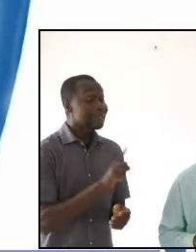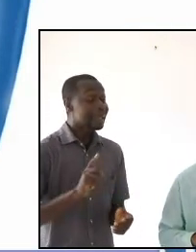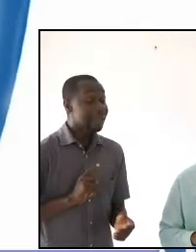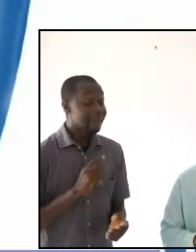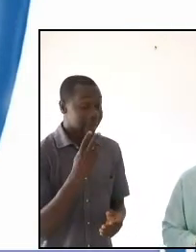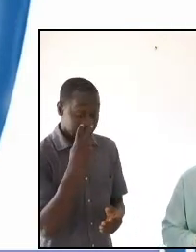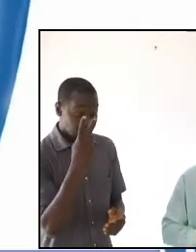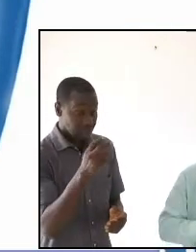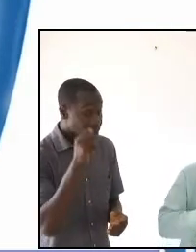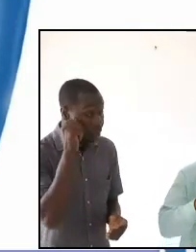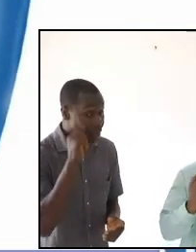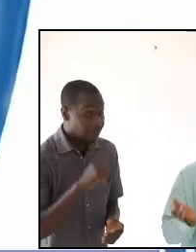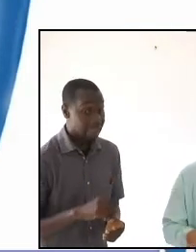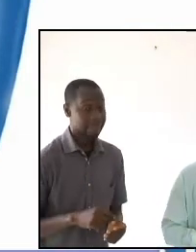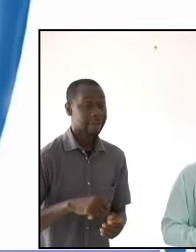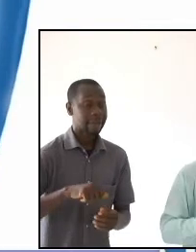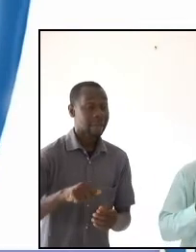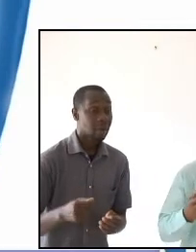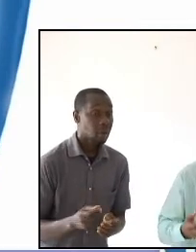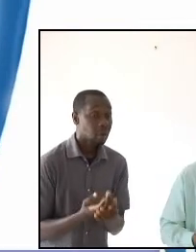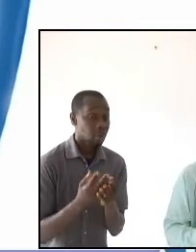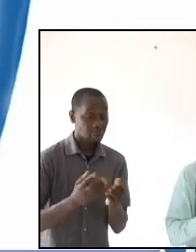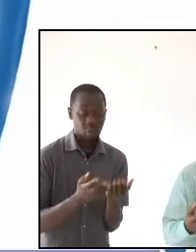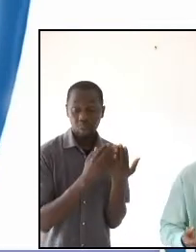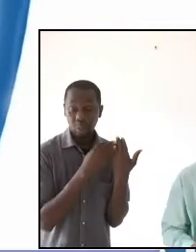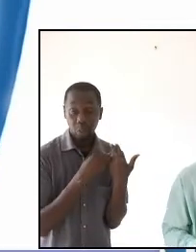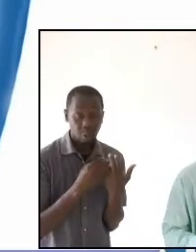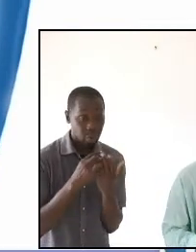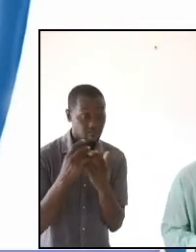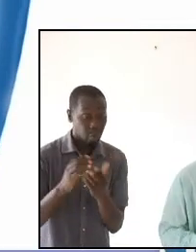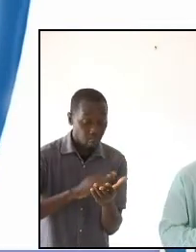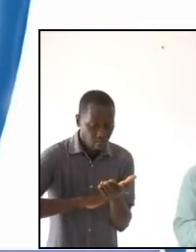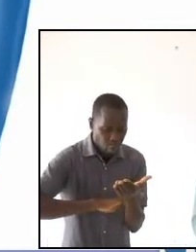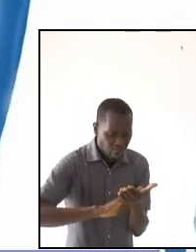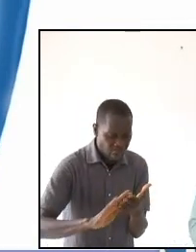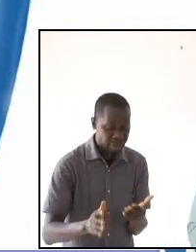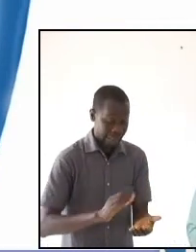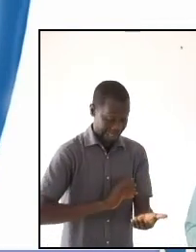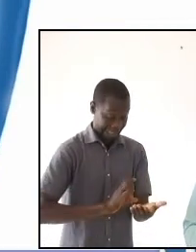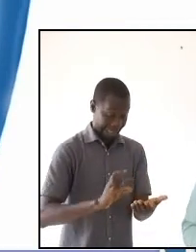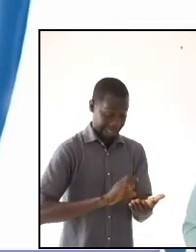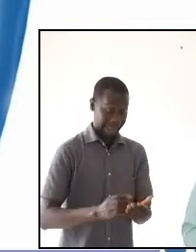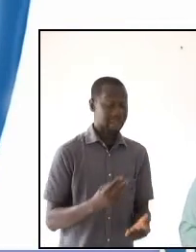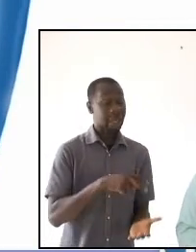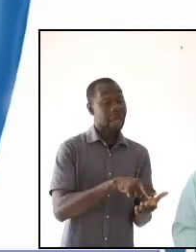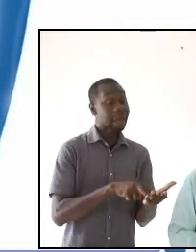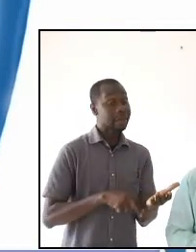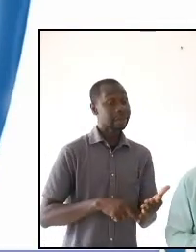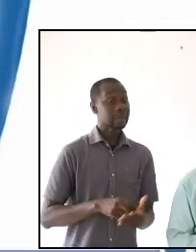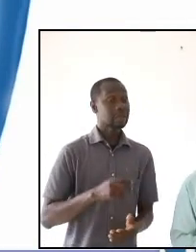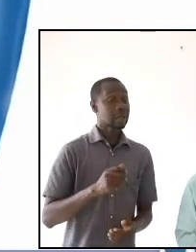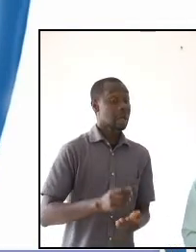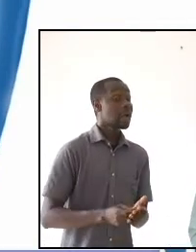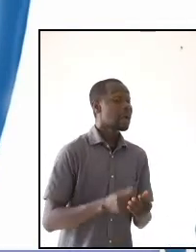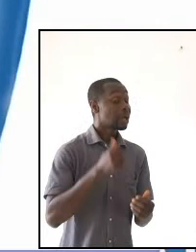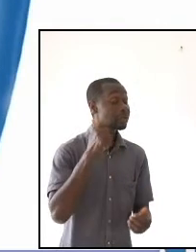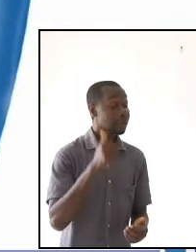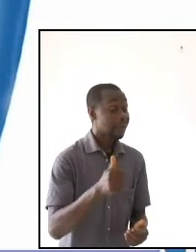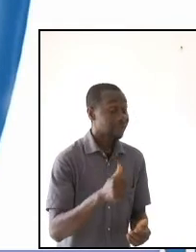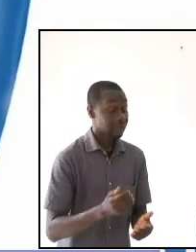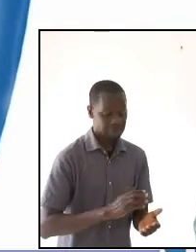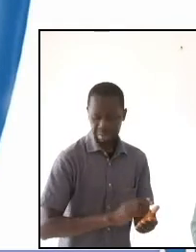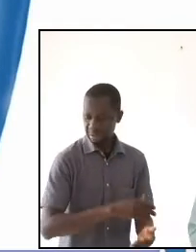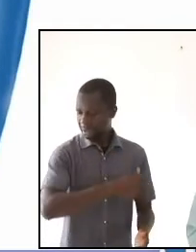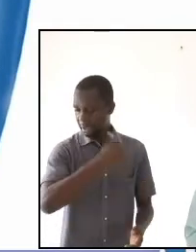we use the word bathe or wash the cells so that everything they need is available, and what they don't